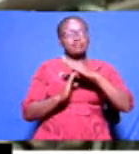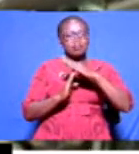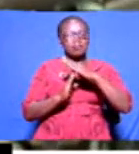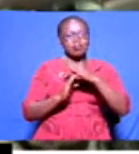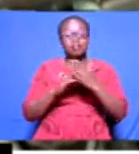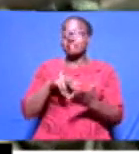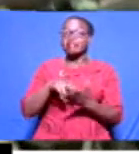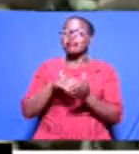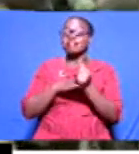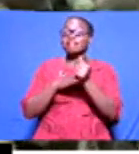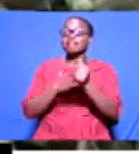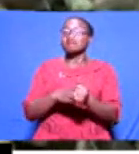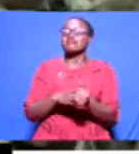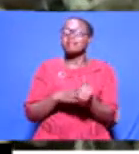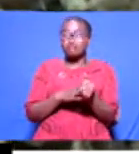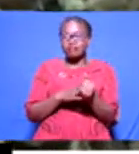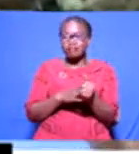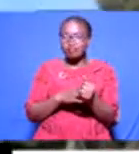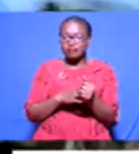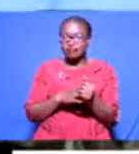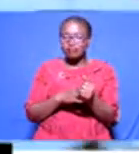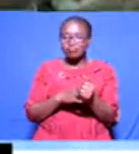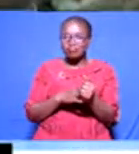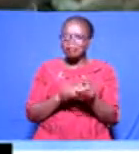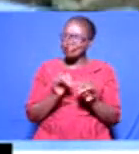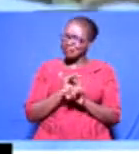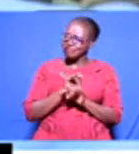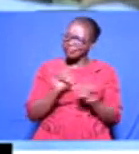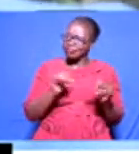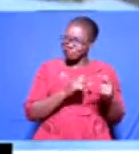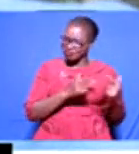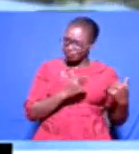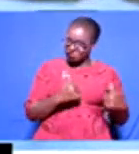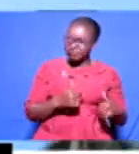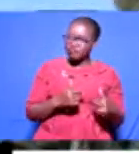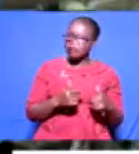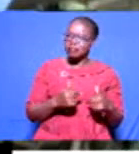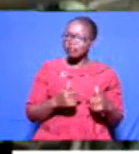kuongea na mtu na roho safi na tena